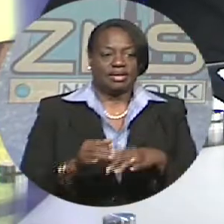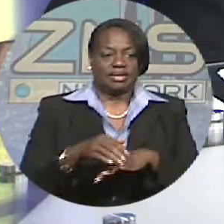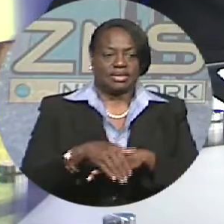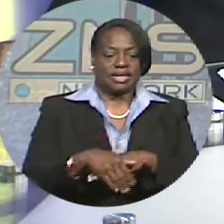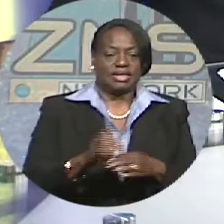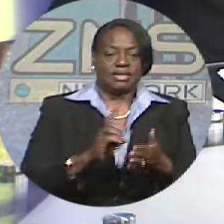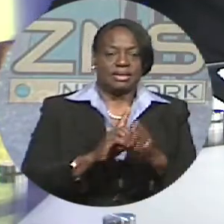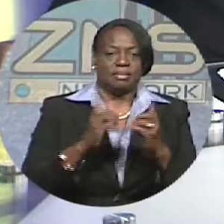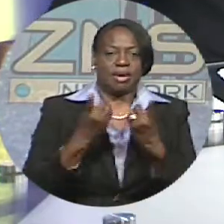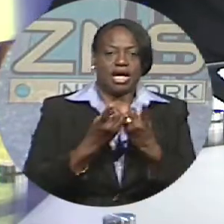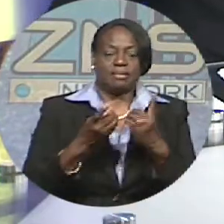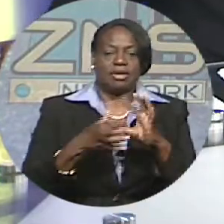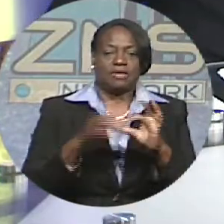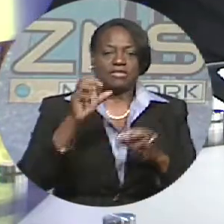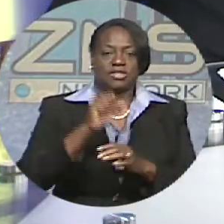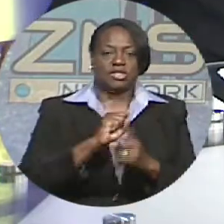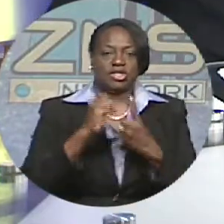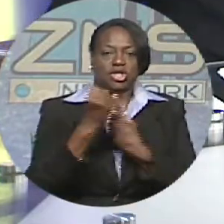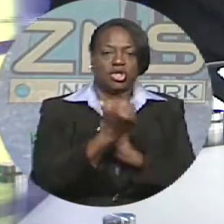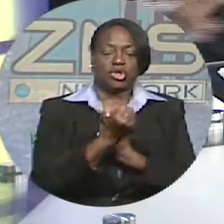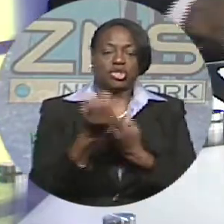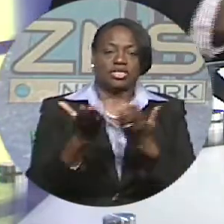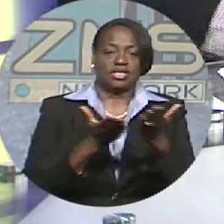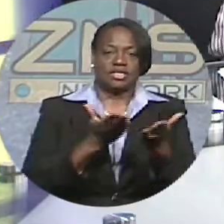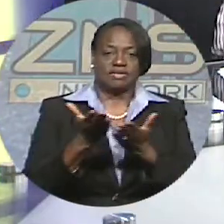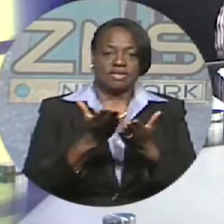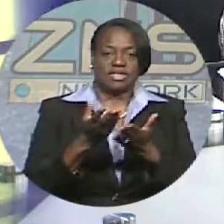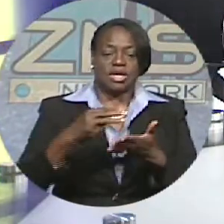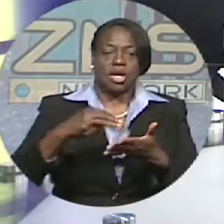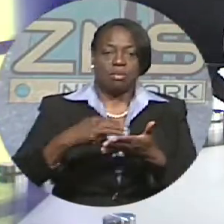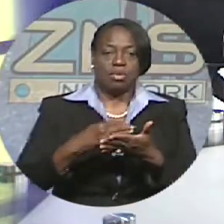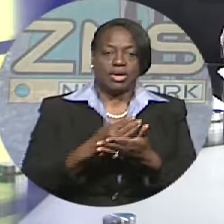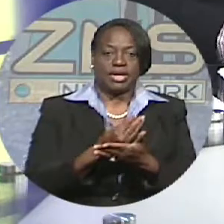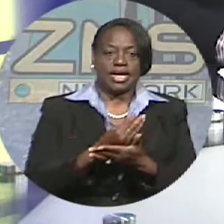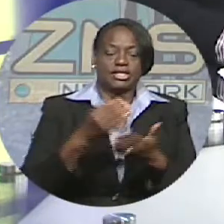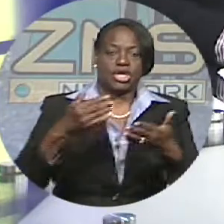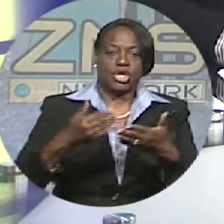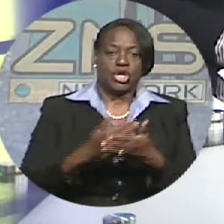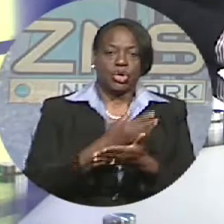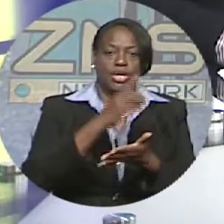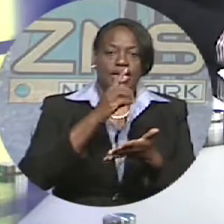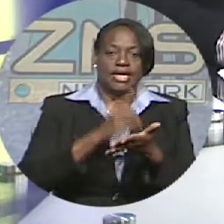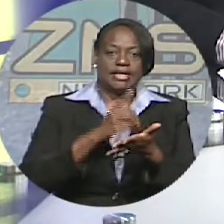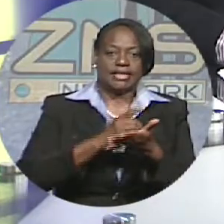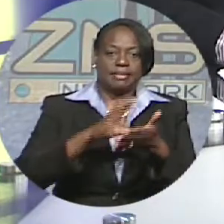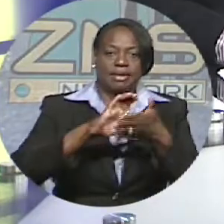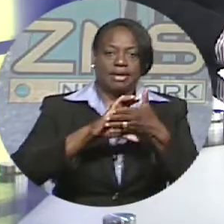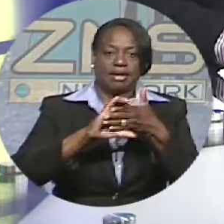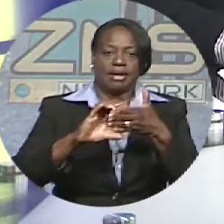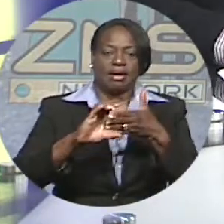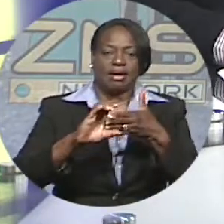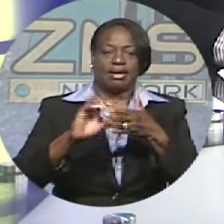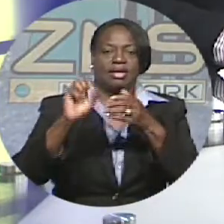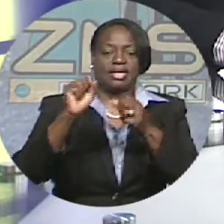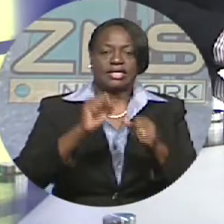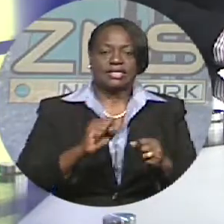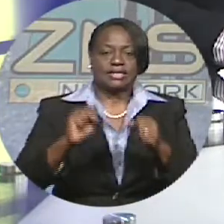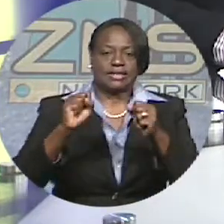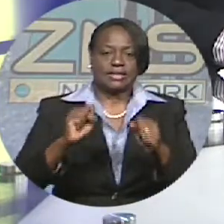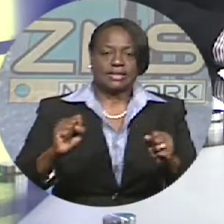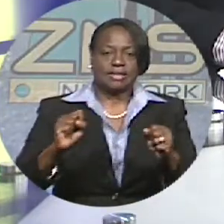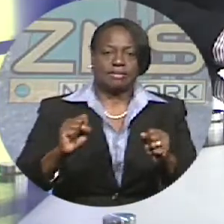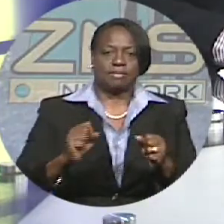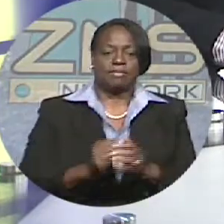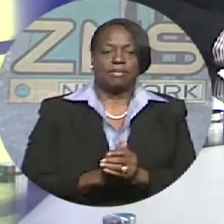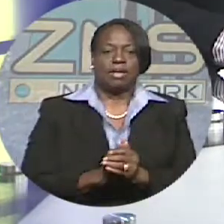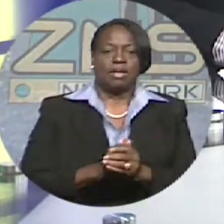Services modernized its food assistance program with a new debit card system. And the Bank of the Bahamas has partnered with government in operating the